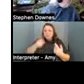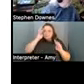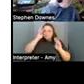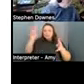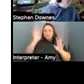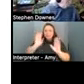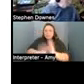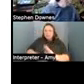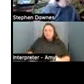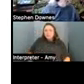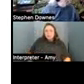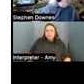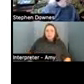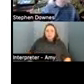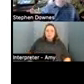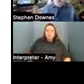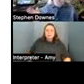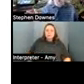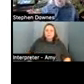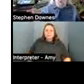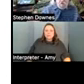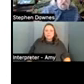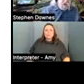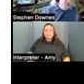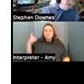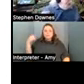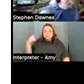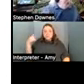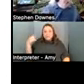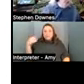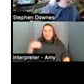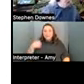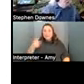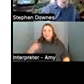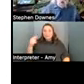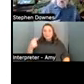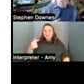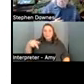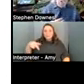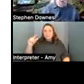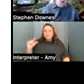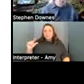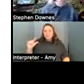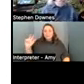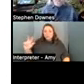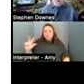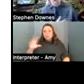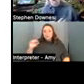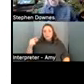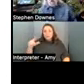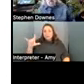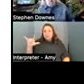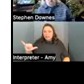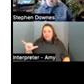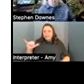last year we had a couple gpt3 and dali uh producing images based